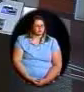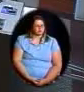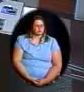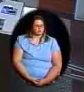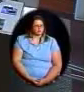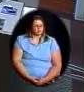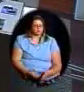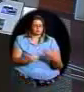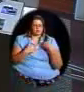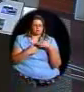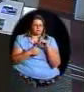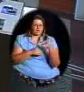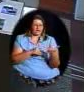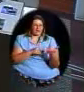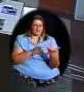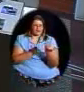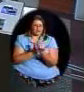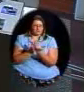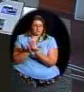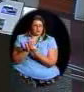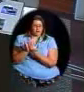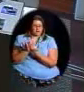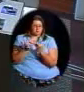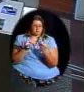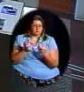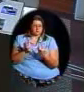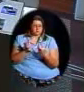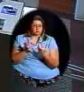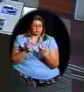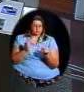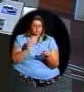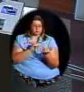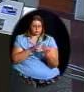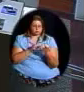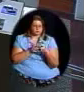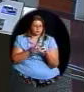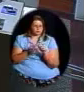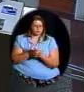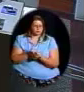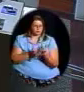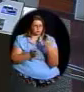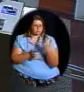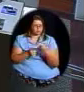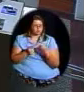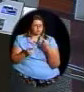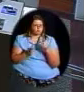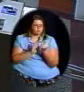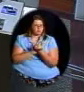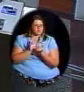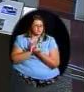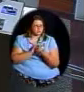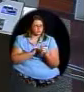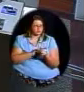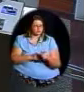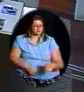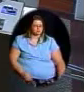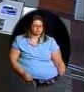Are there any items that a board member would like to address or remove from the consent agenda?